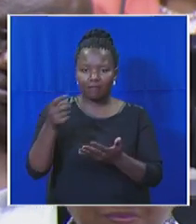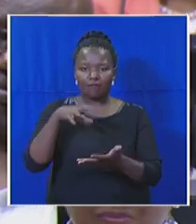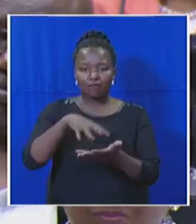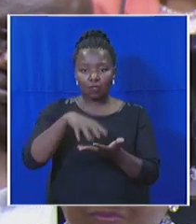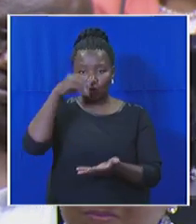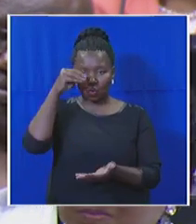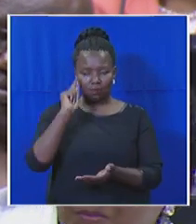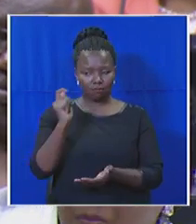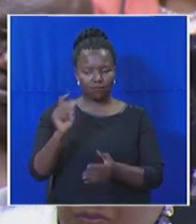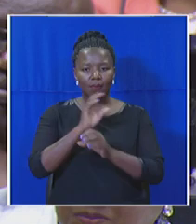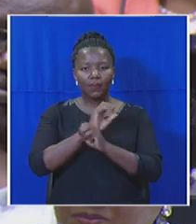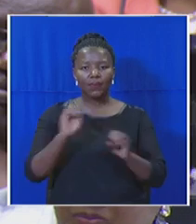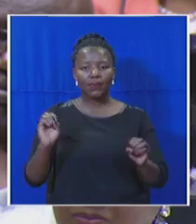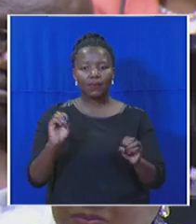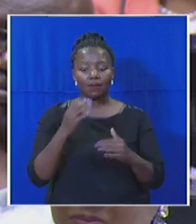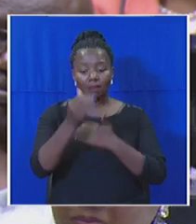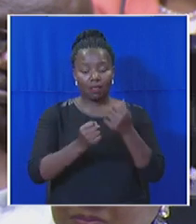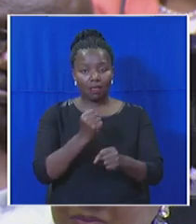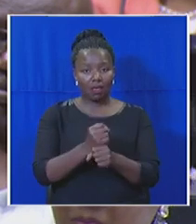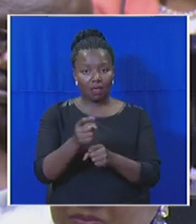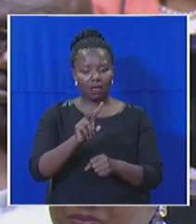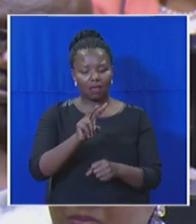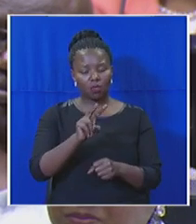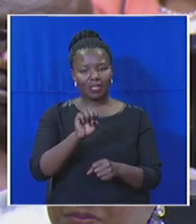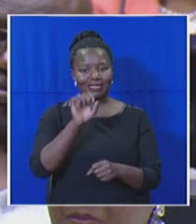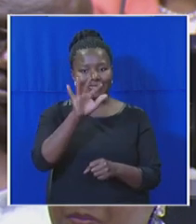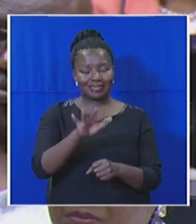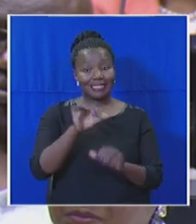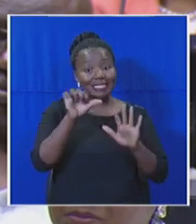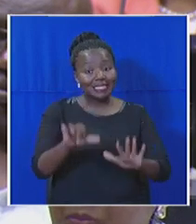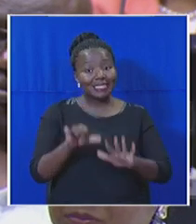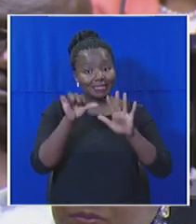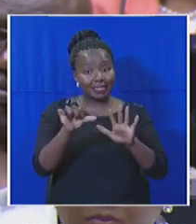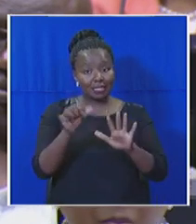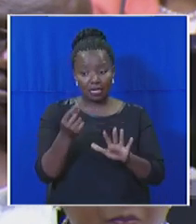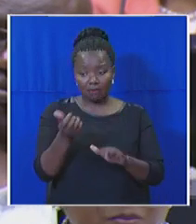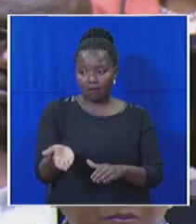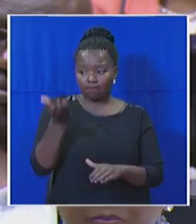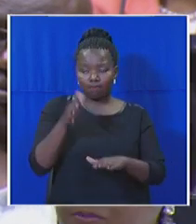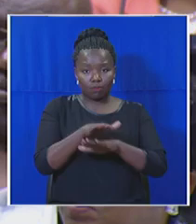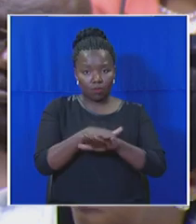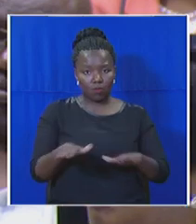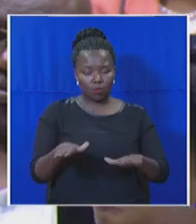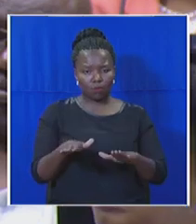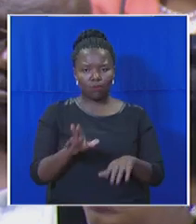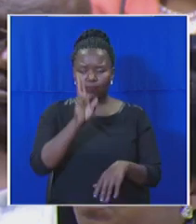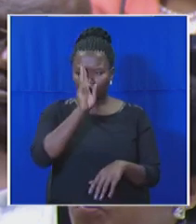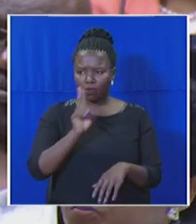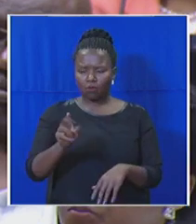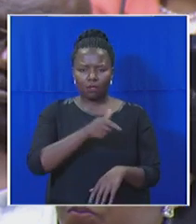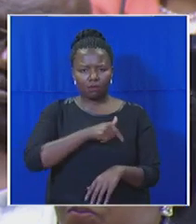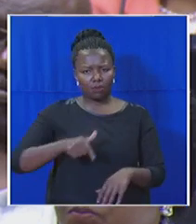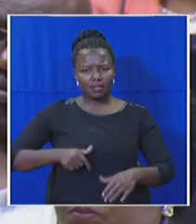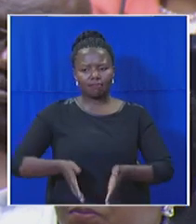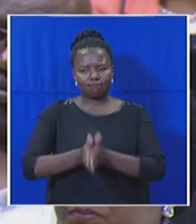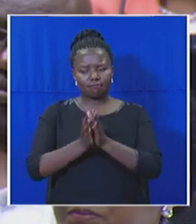for the 2016 academic year. Honorable President, would you please clarify whether this new bill